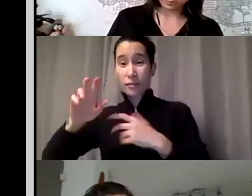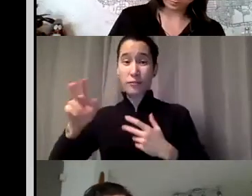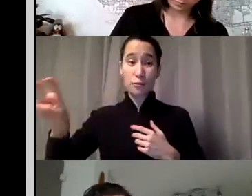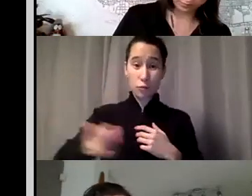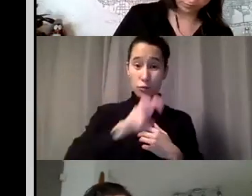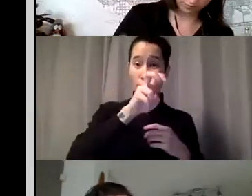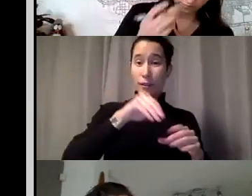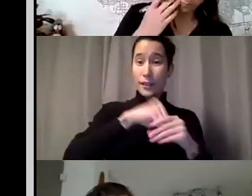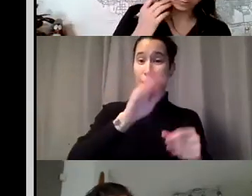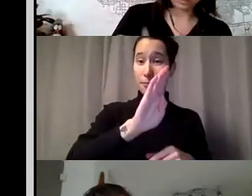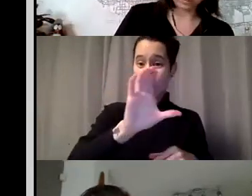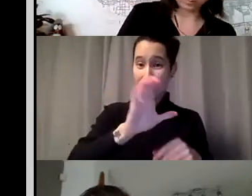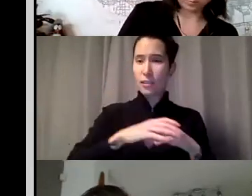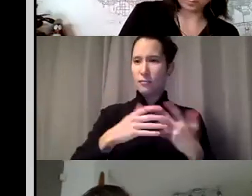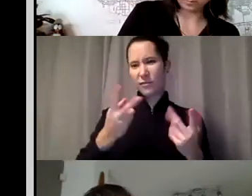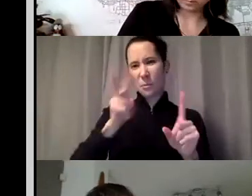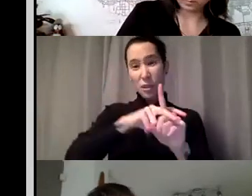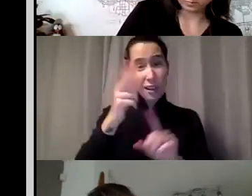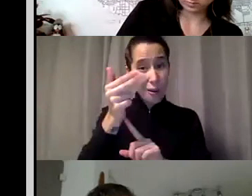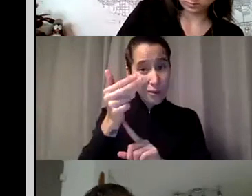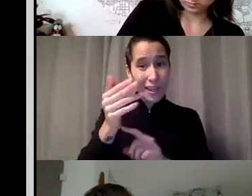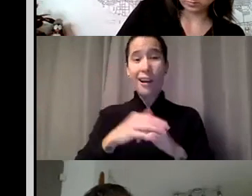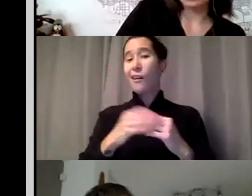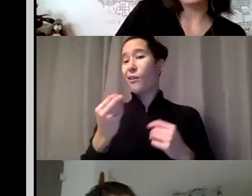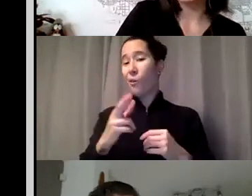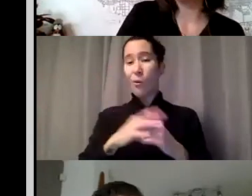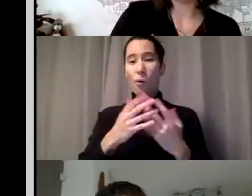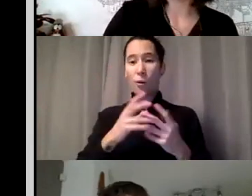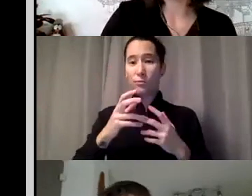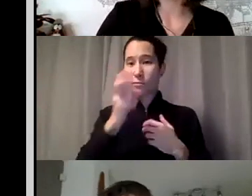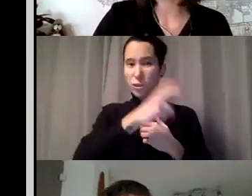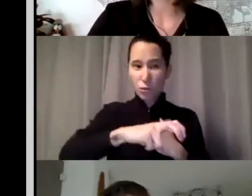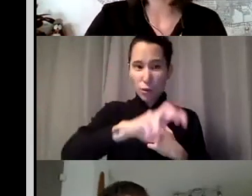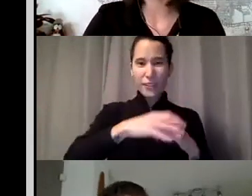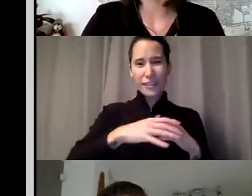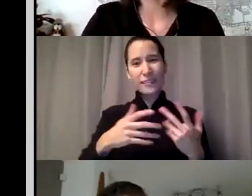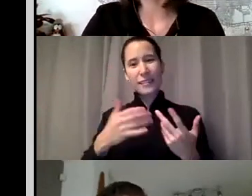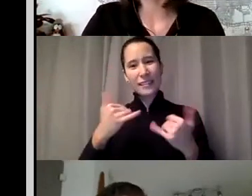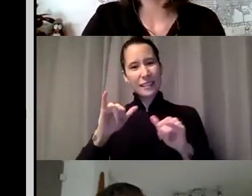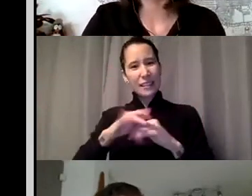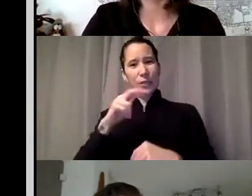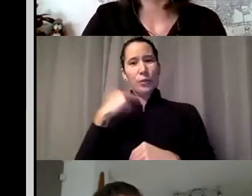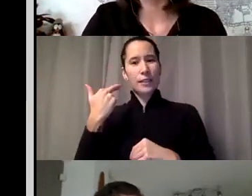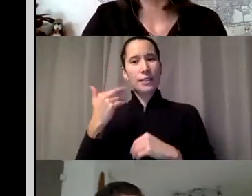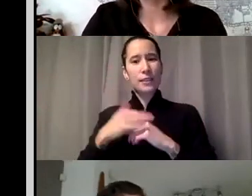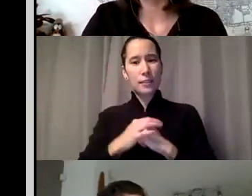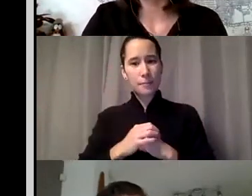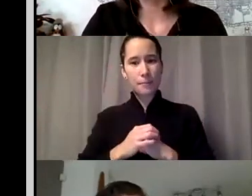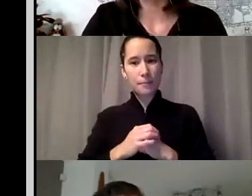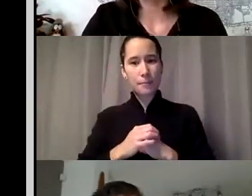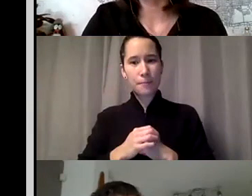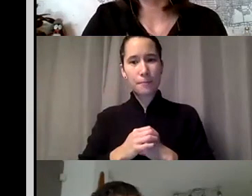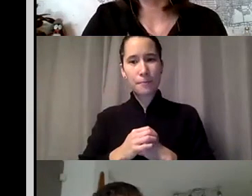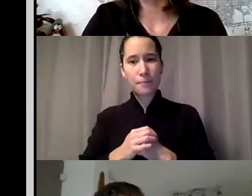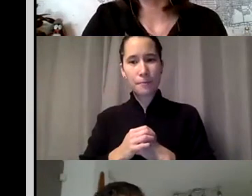room, and maybe that is part of your club where you're still coming in every weekend, it is a